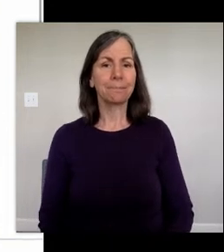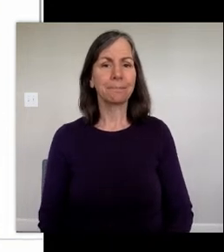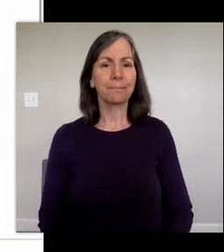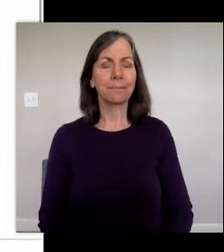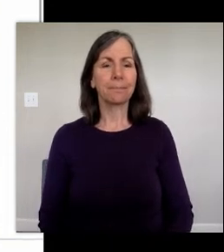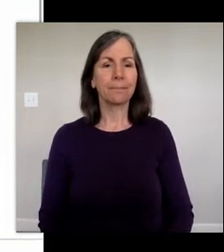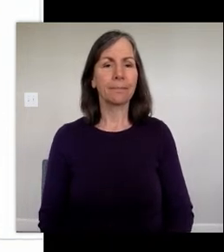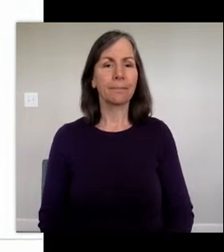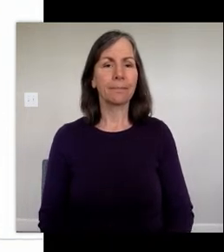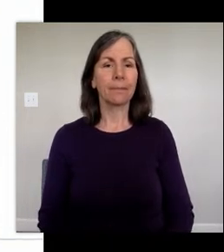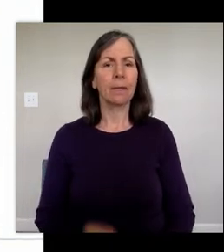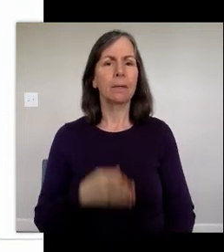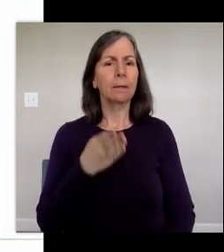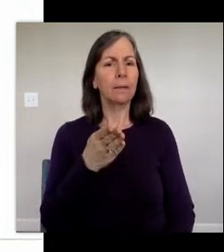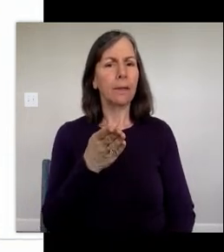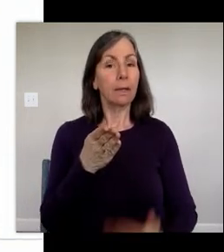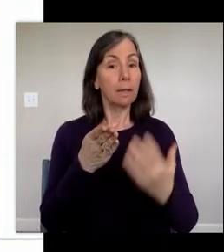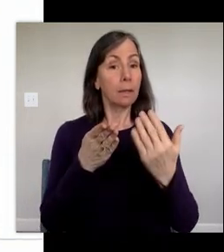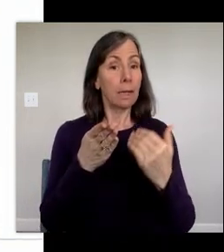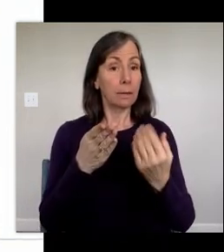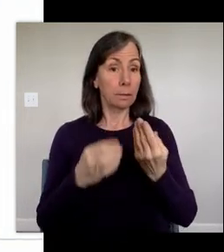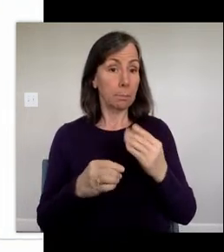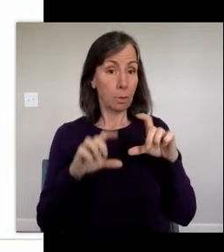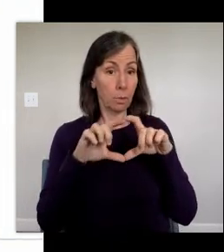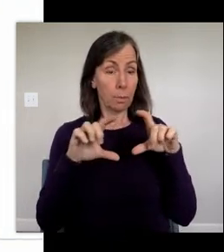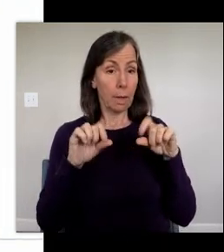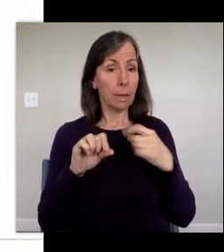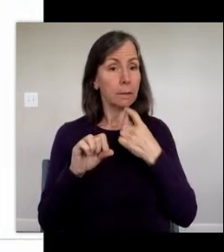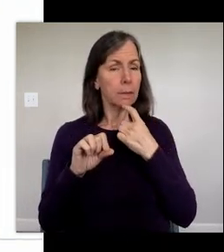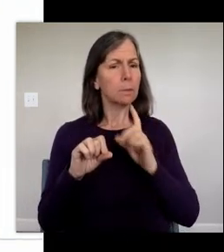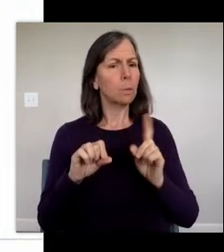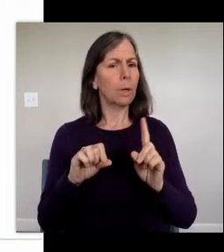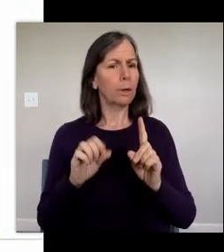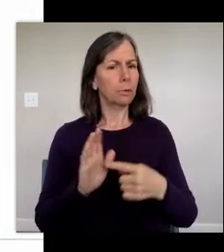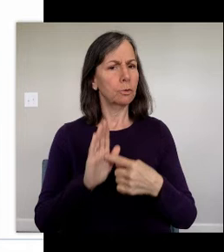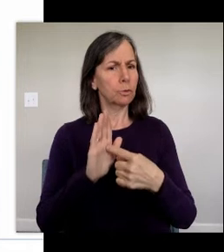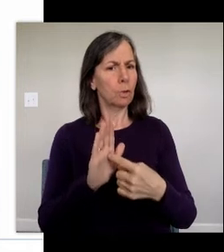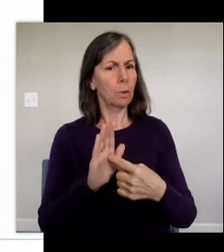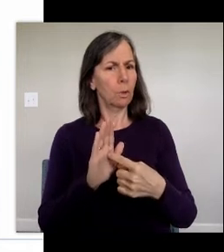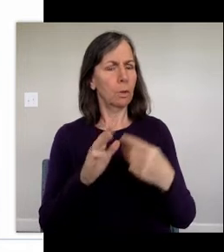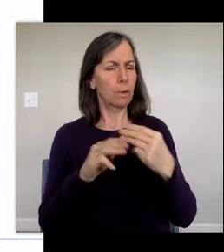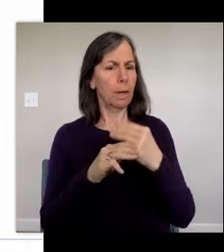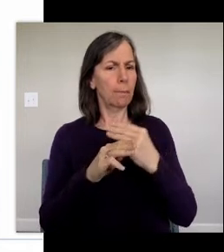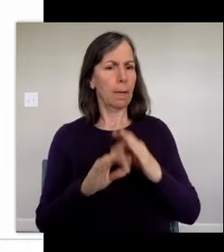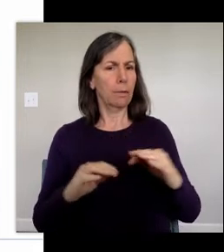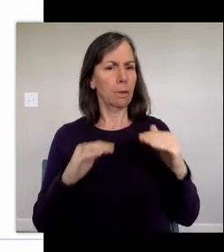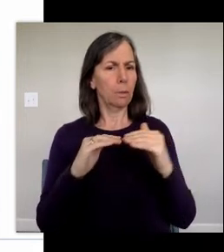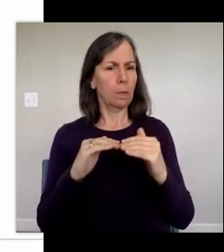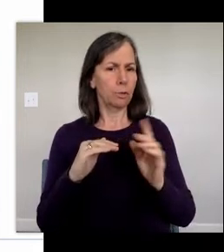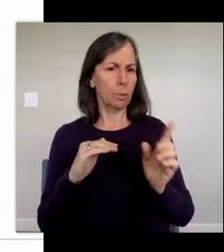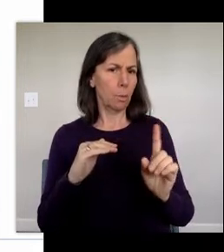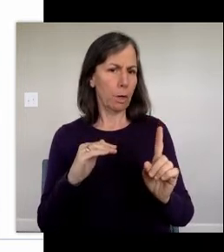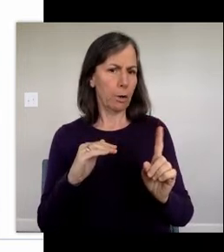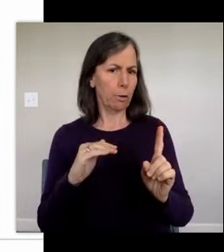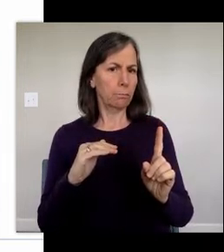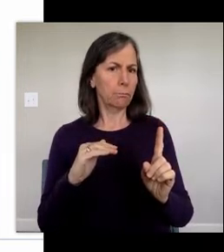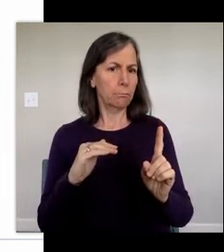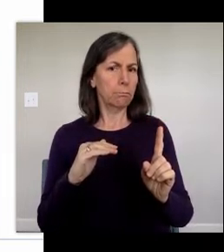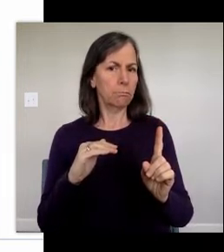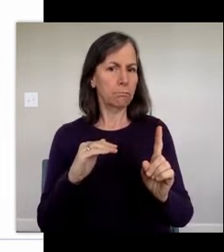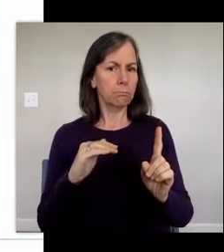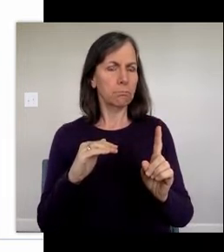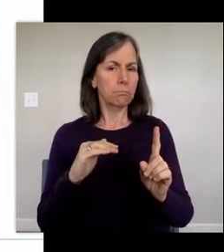This says, where could you display your own math equation? So think about where you could display your